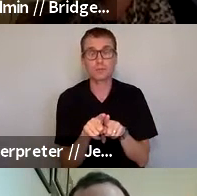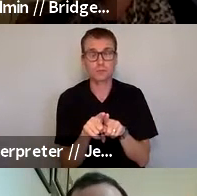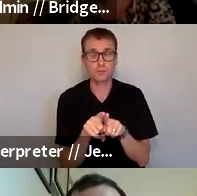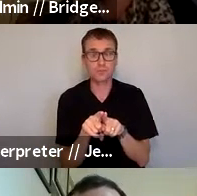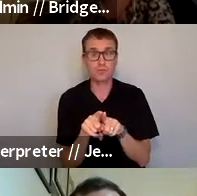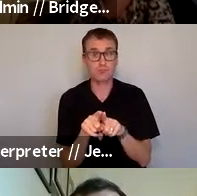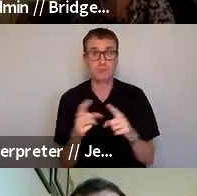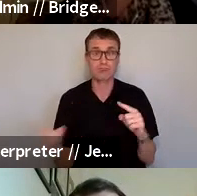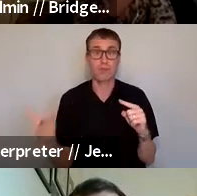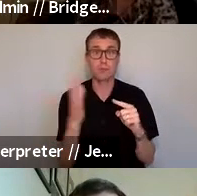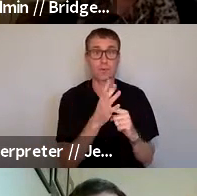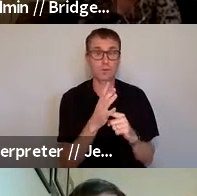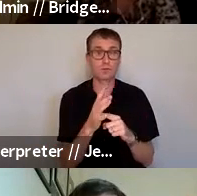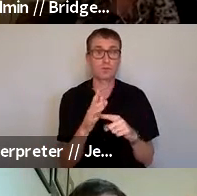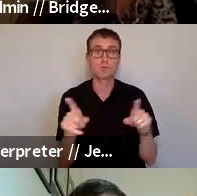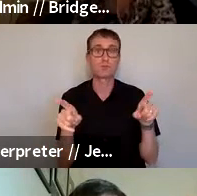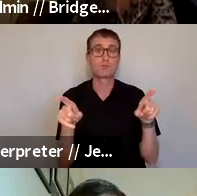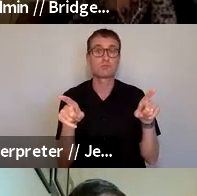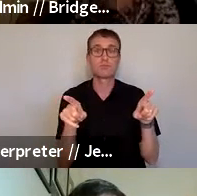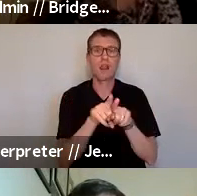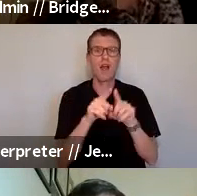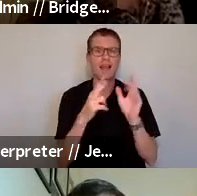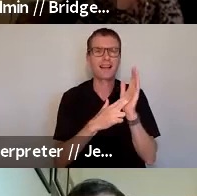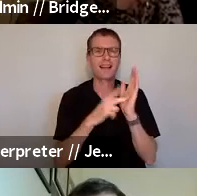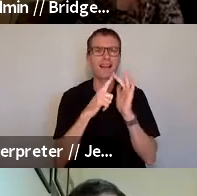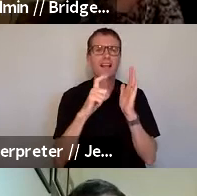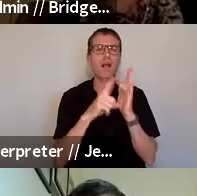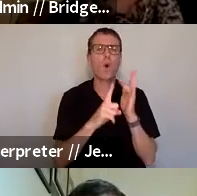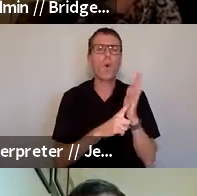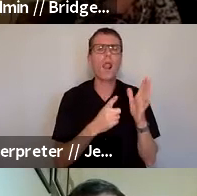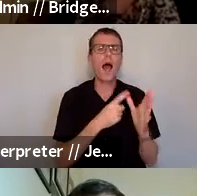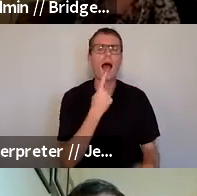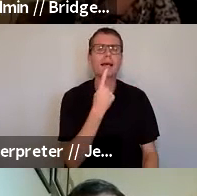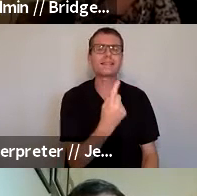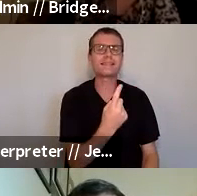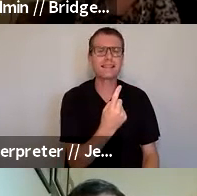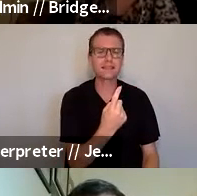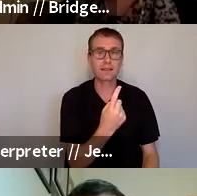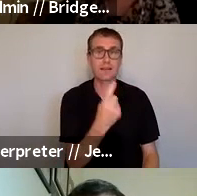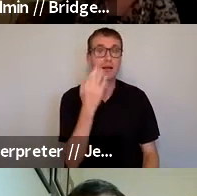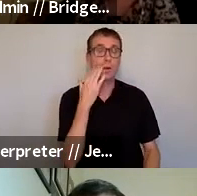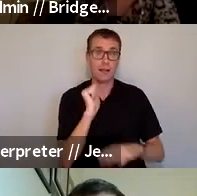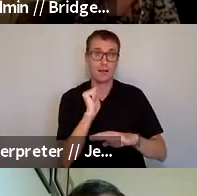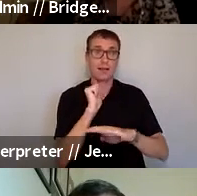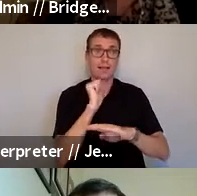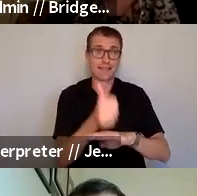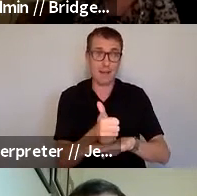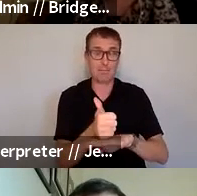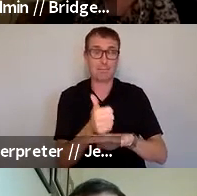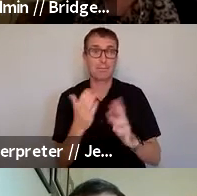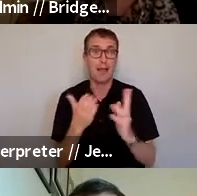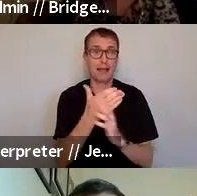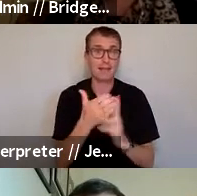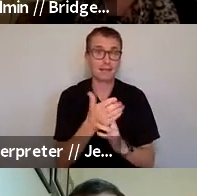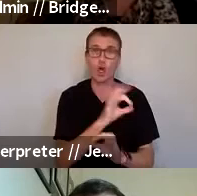set something up like this, like what Nicola was saying about, you know, it's actually no easy feat, to be honest, to even be, we can do